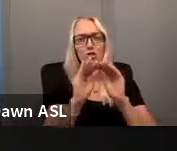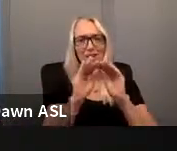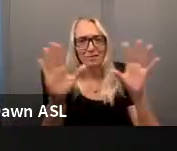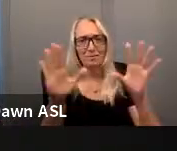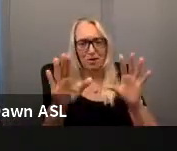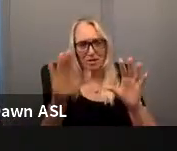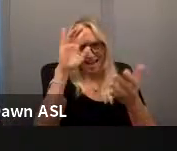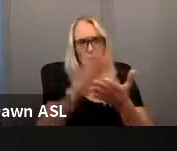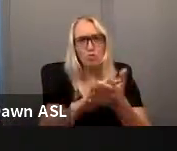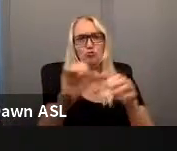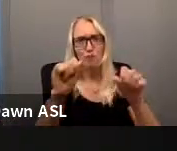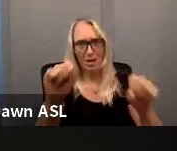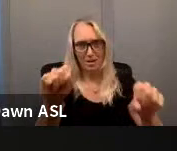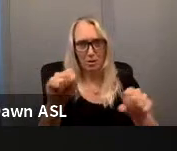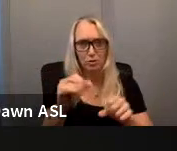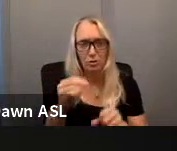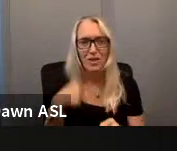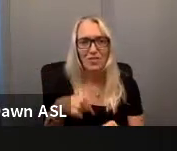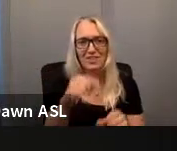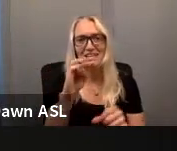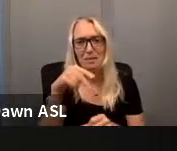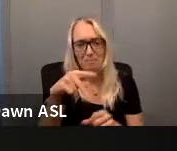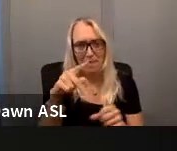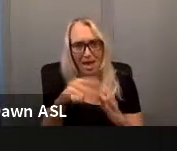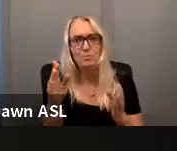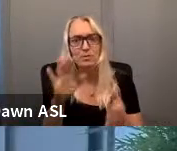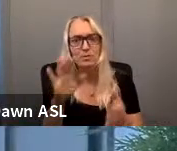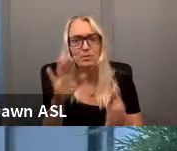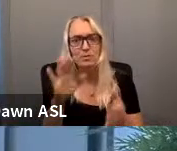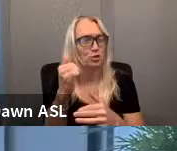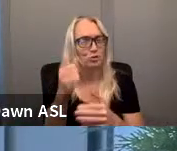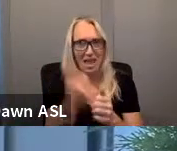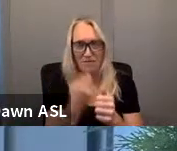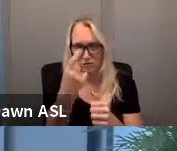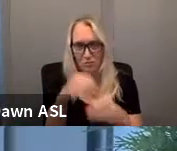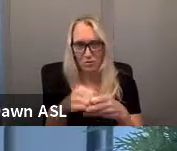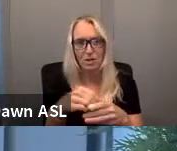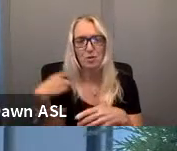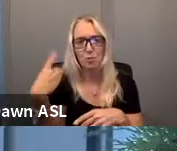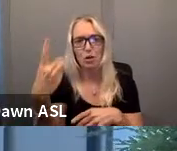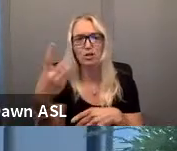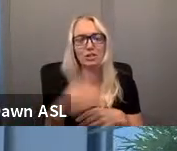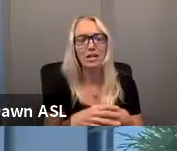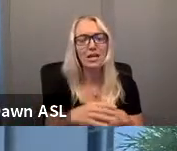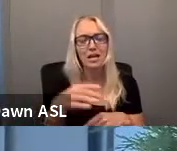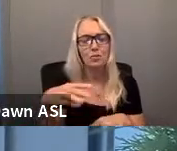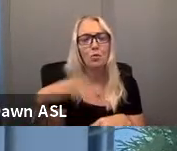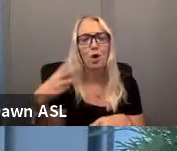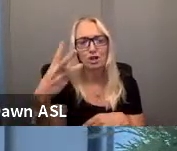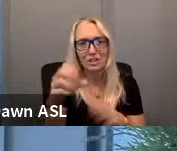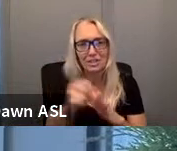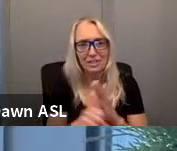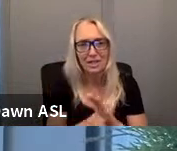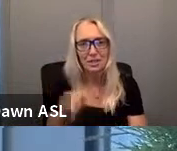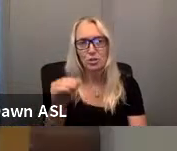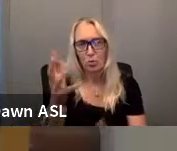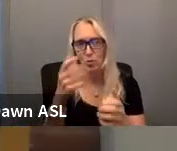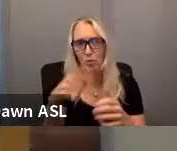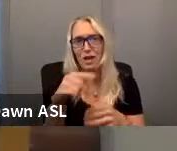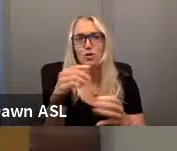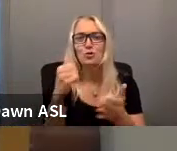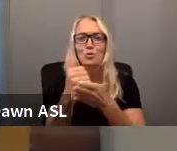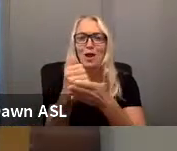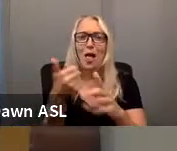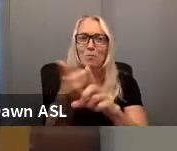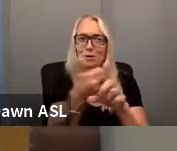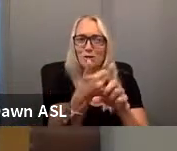credible. These maps will belong to all the people of Washington. With that in mind, we encourage you to help us draw your WA. The